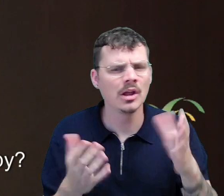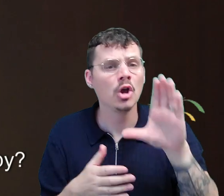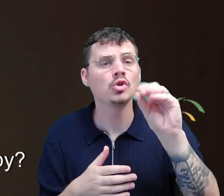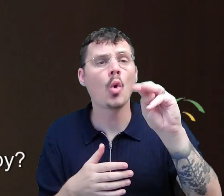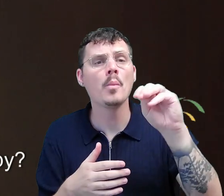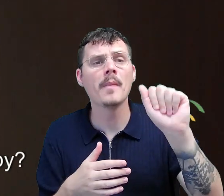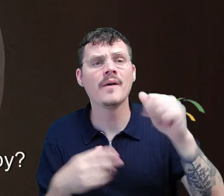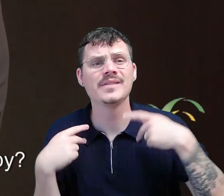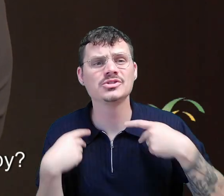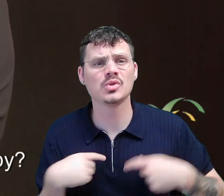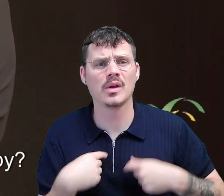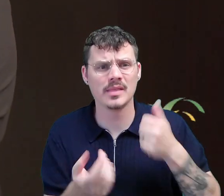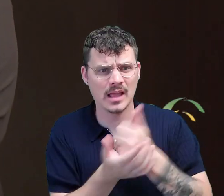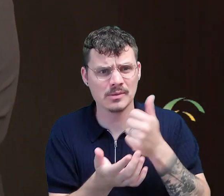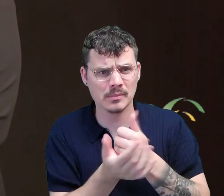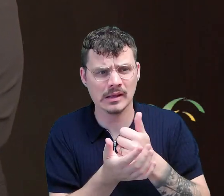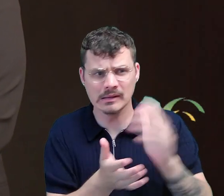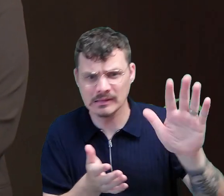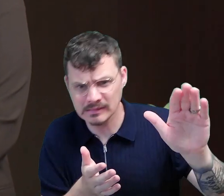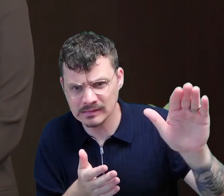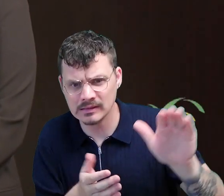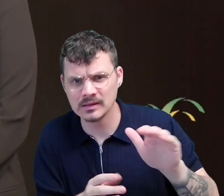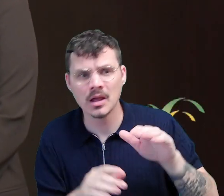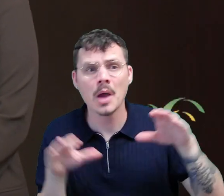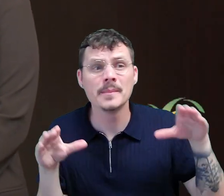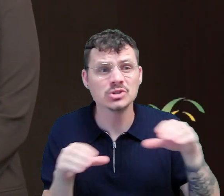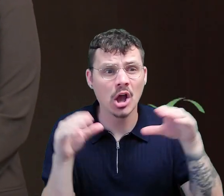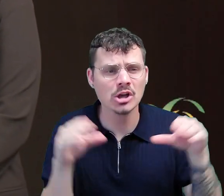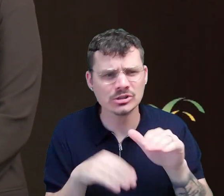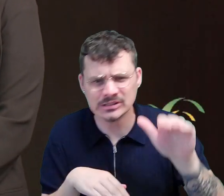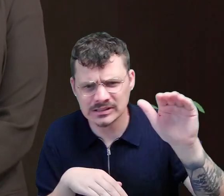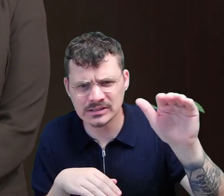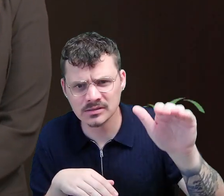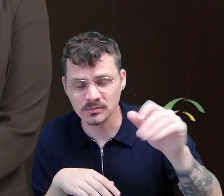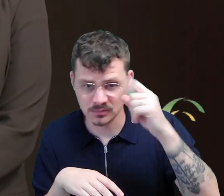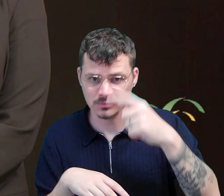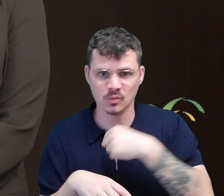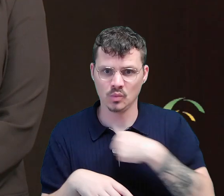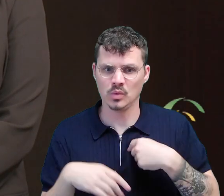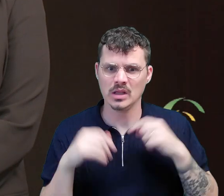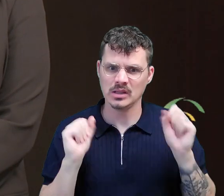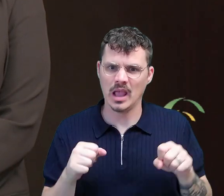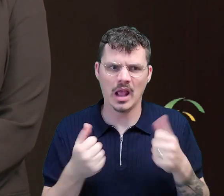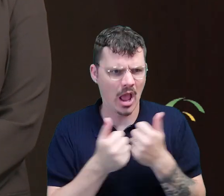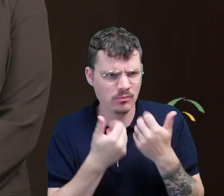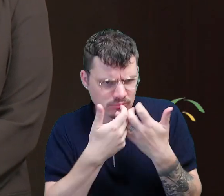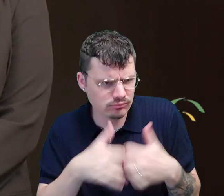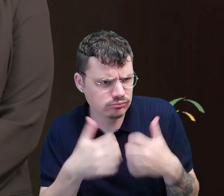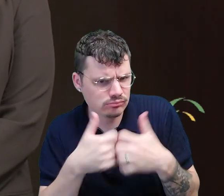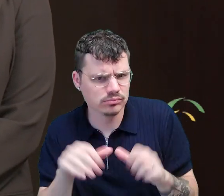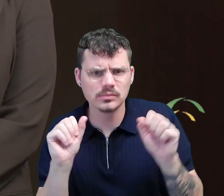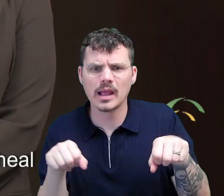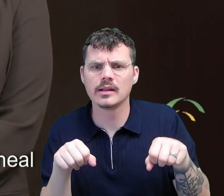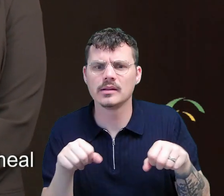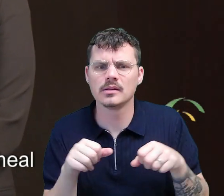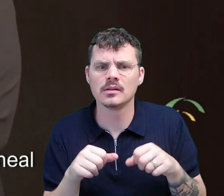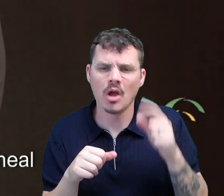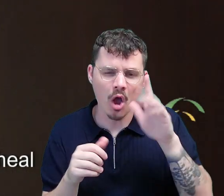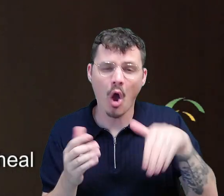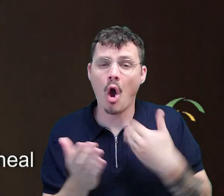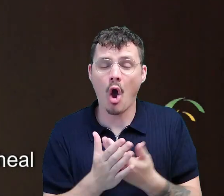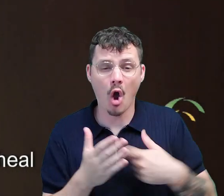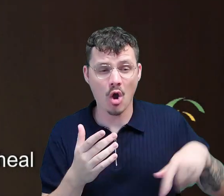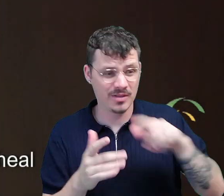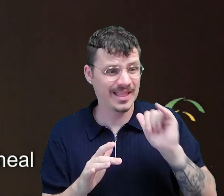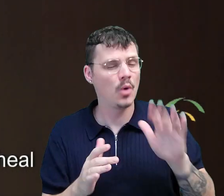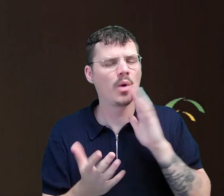the coma physical therapy? How about massage? We can do that. We can arrange for that. All the things that can